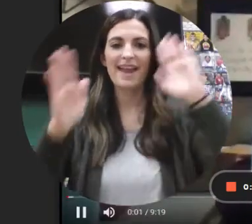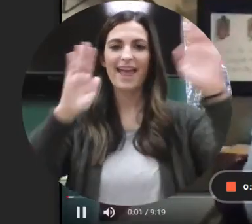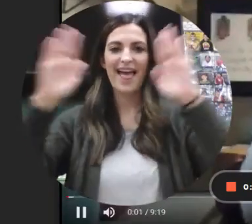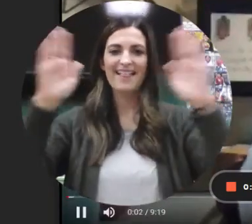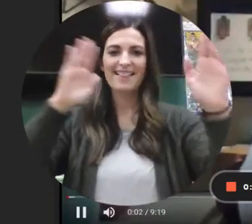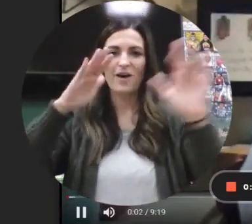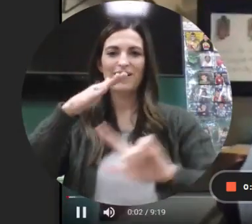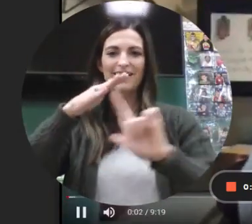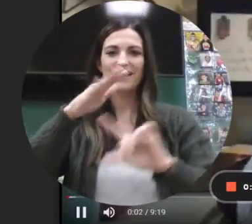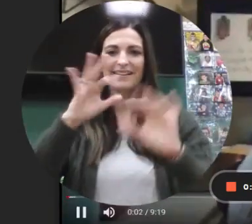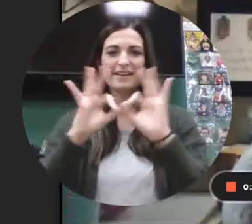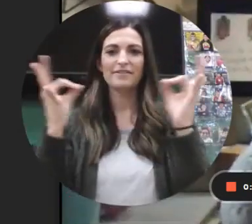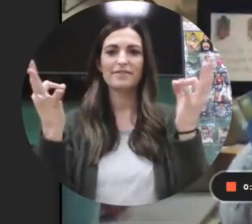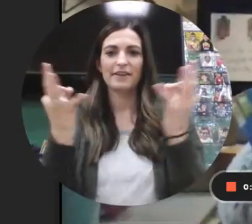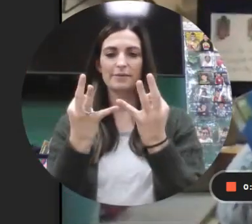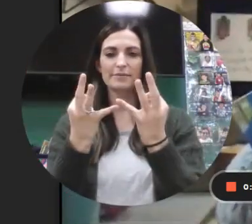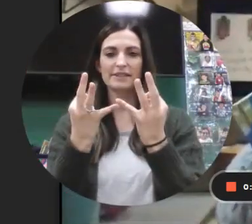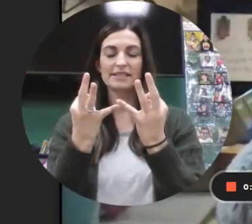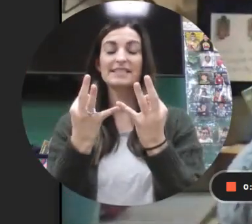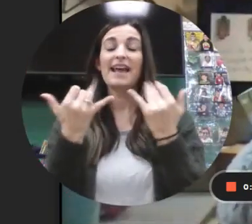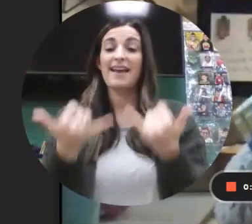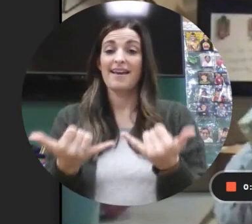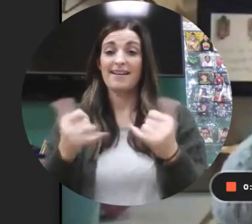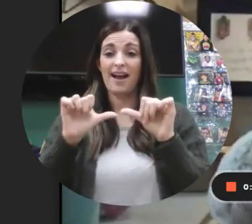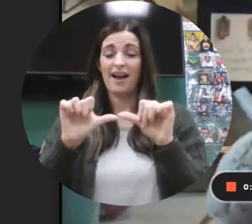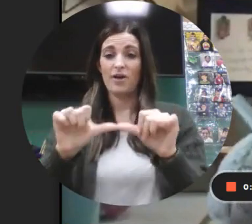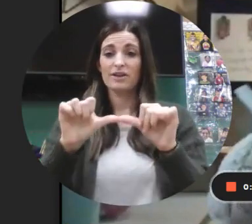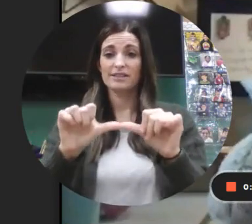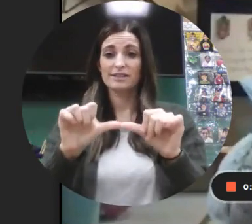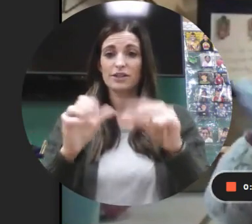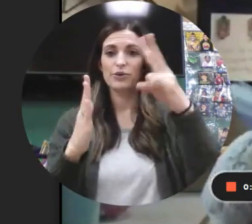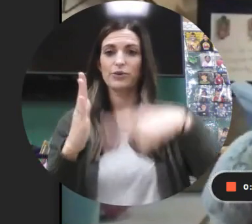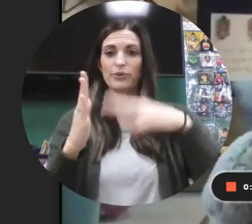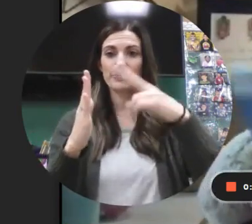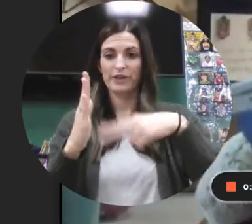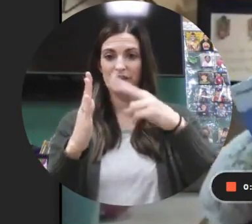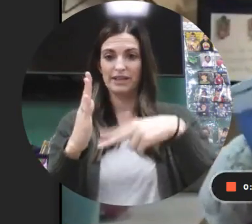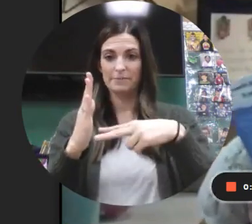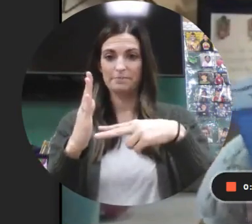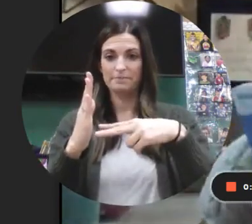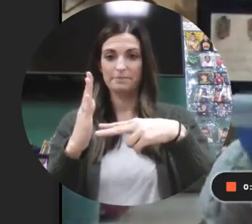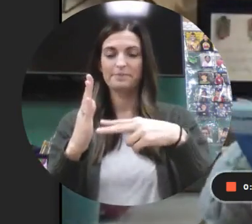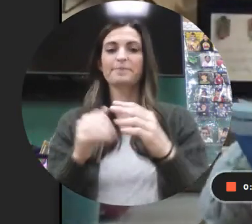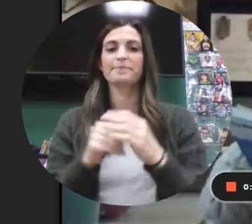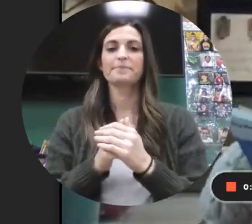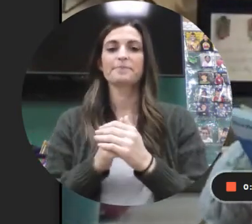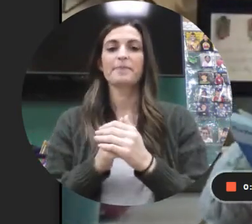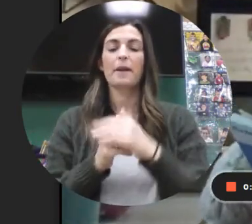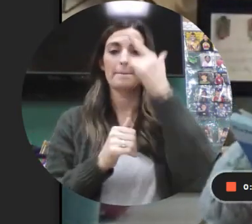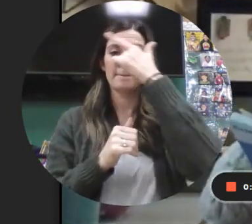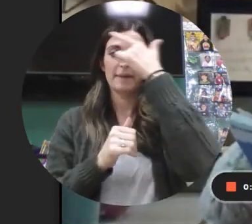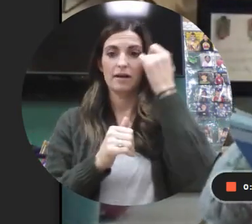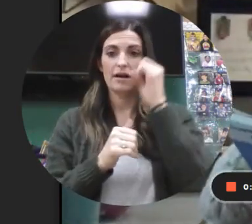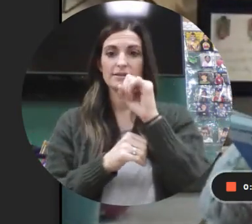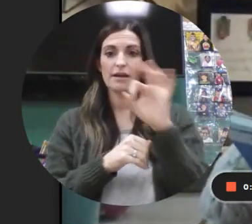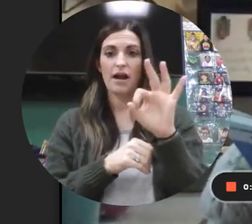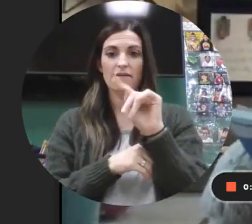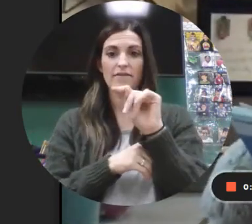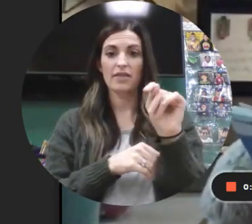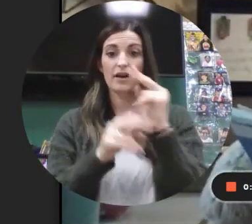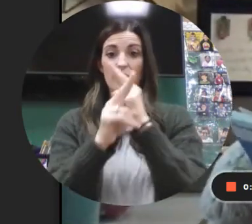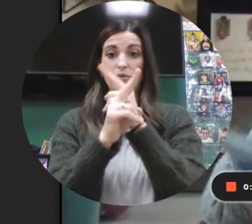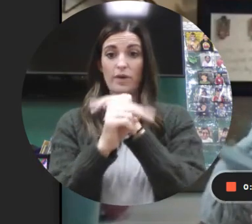Hi, Langlade families. We are going to continue reading Because of the Rabbit by Cynthia Lord, and we are on